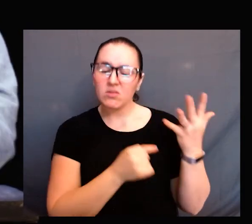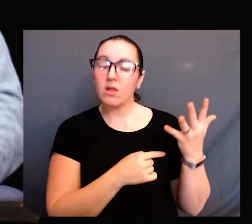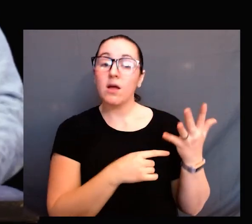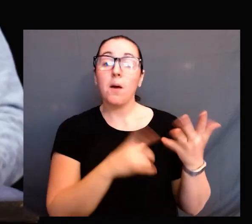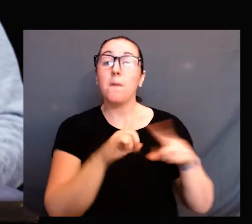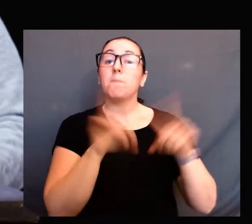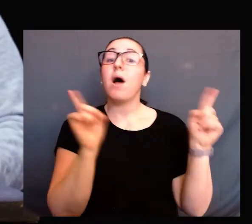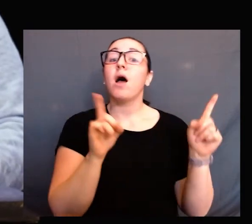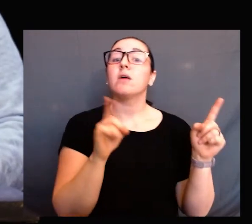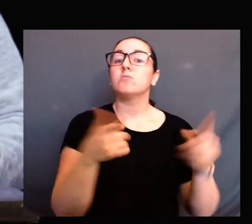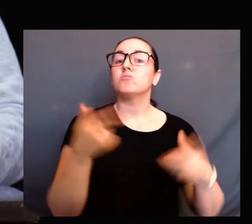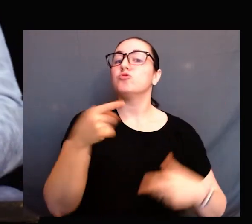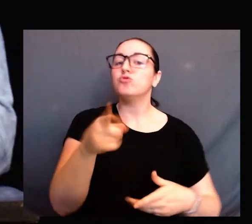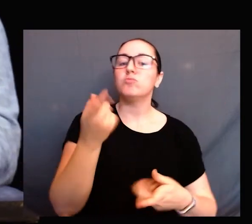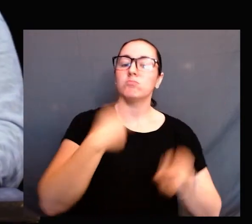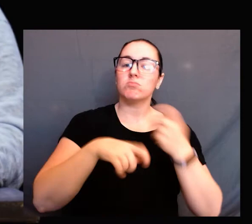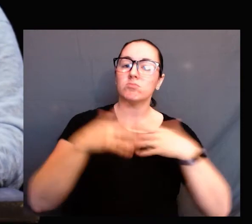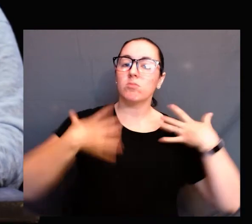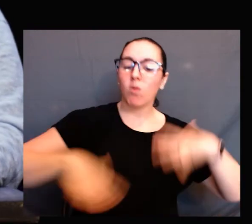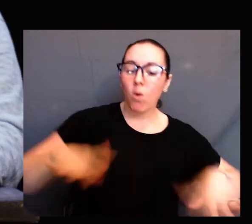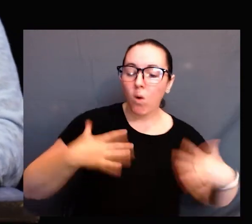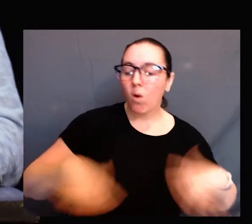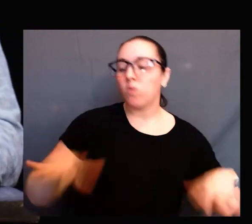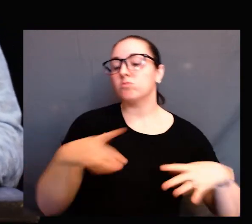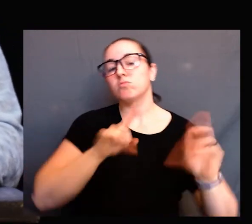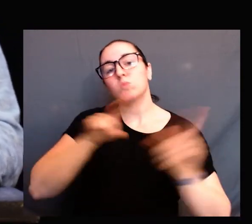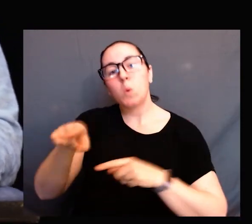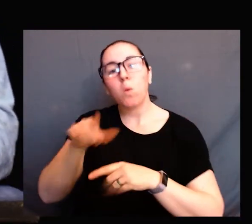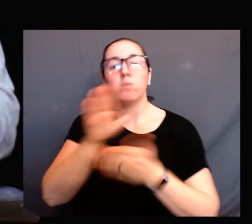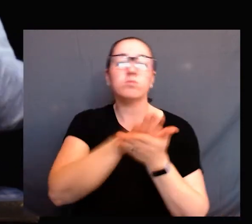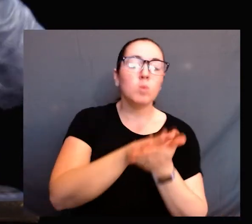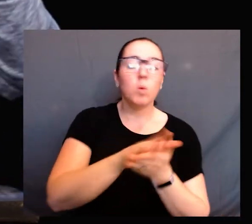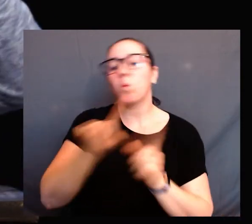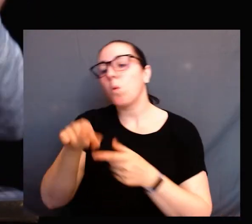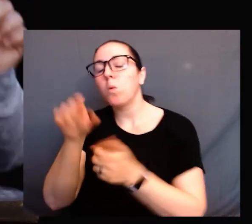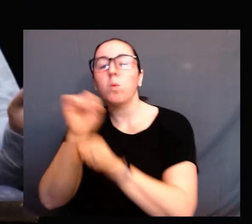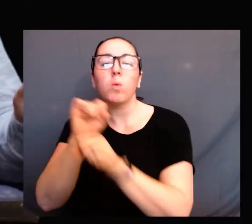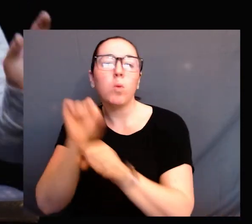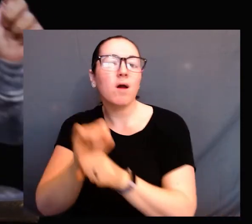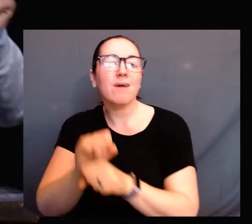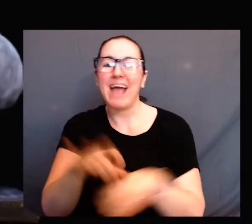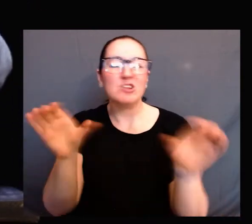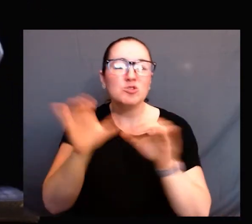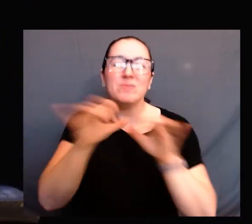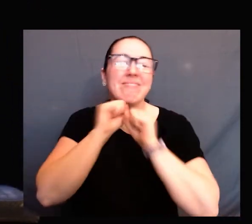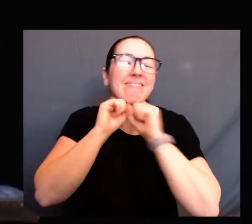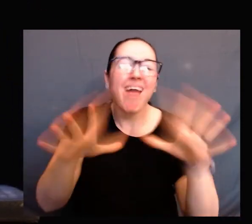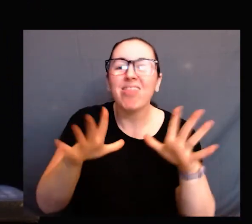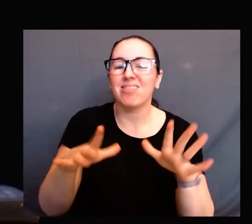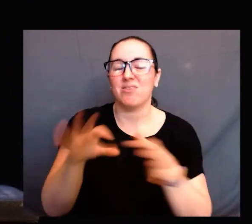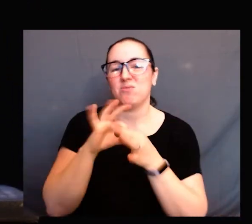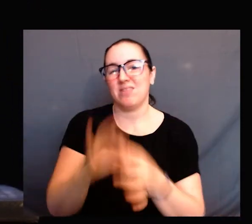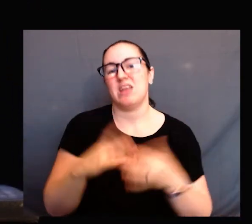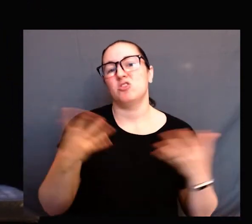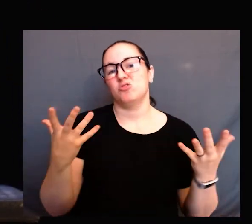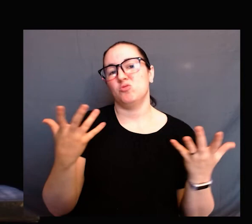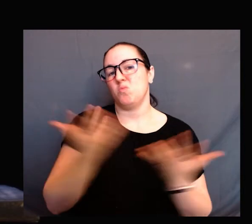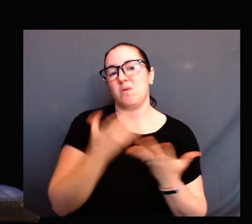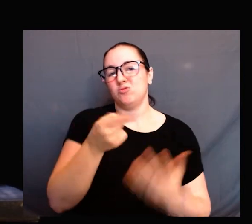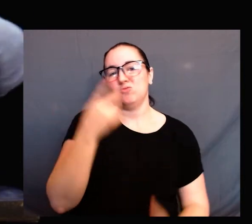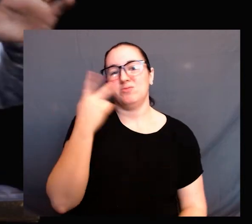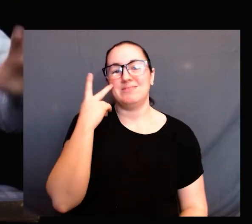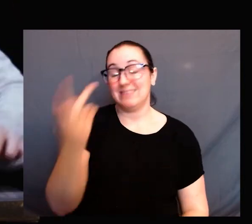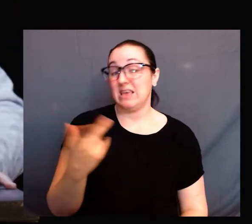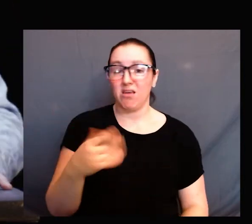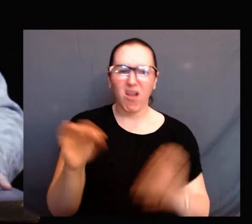then getting dressed and going to school or going to work and doing nothing about what you see.